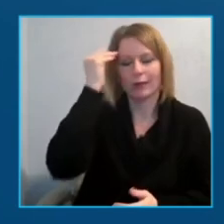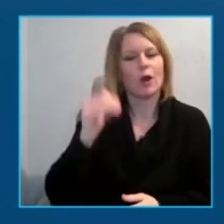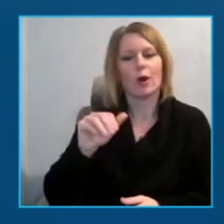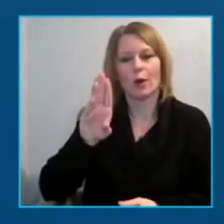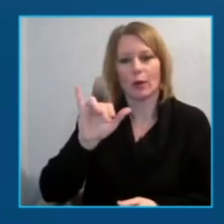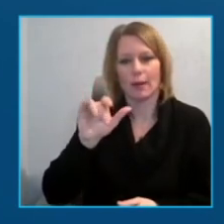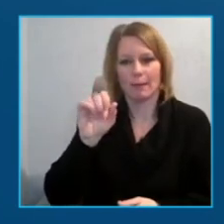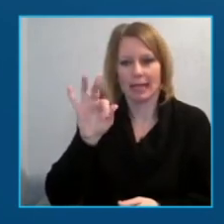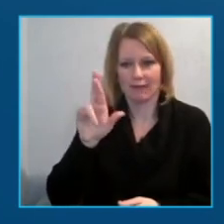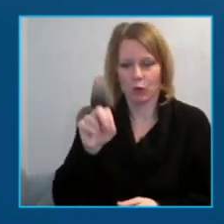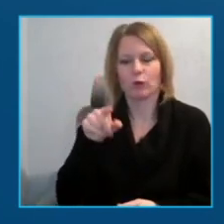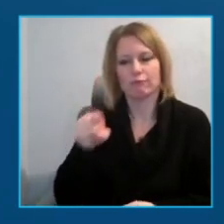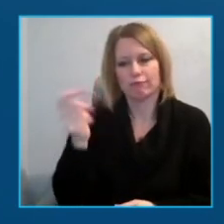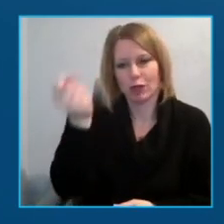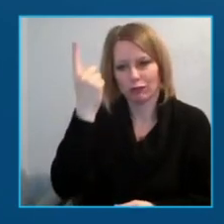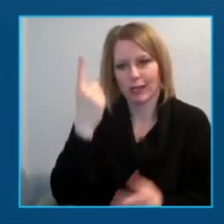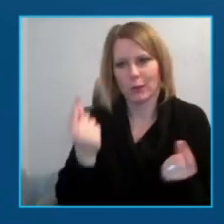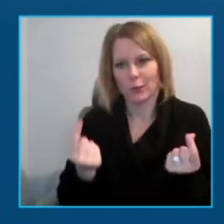understands that.